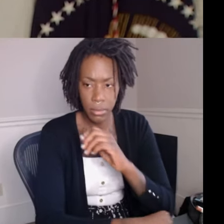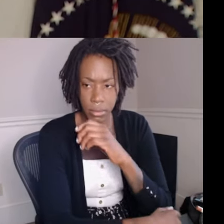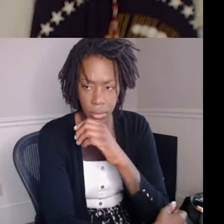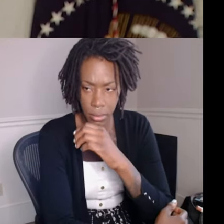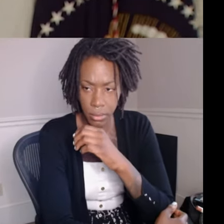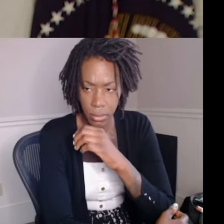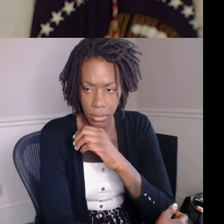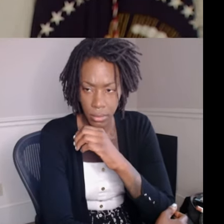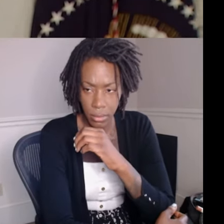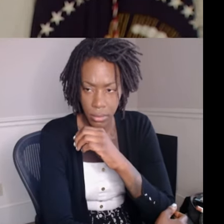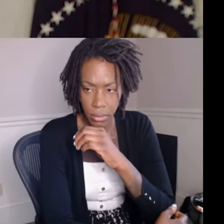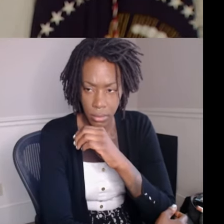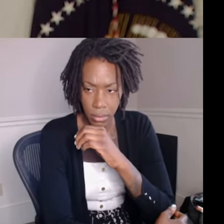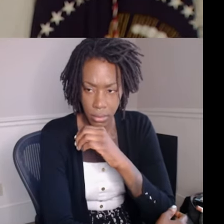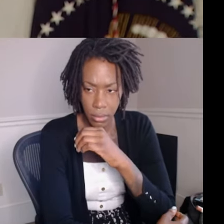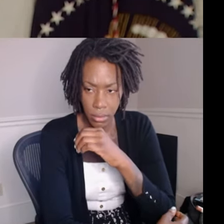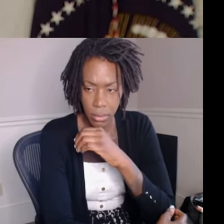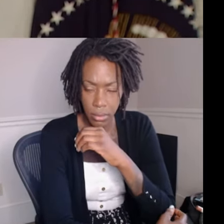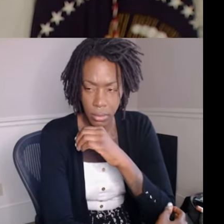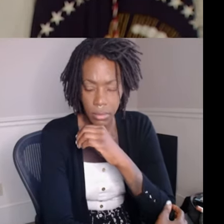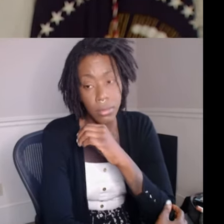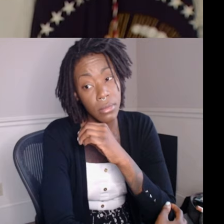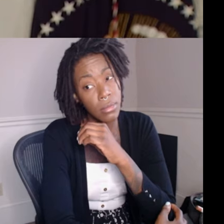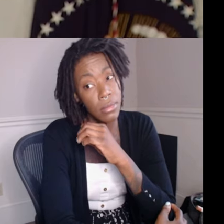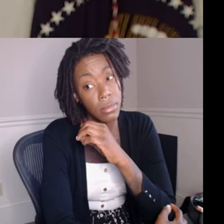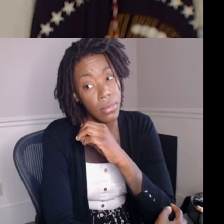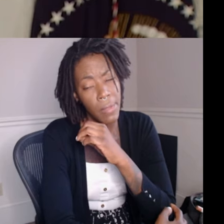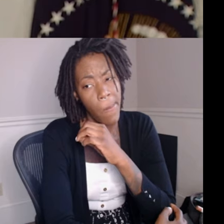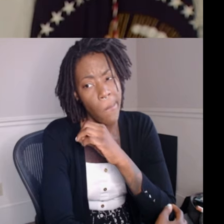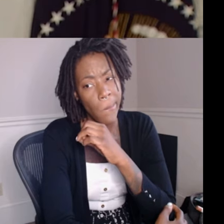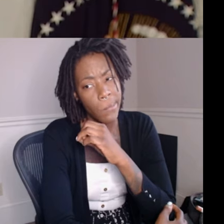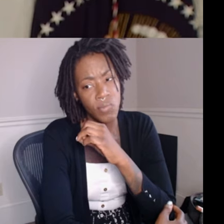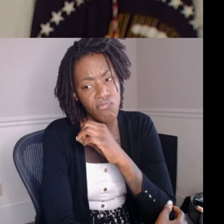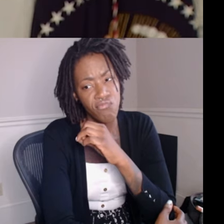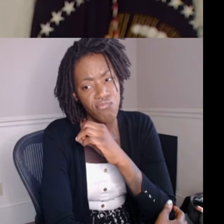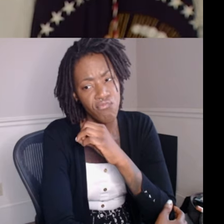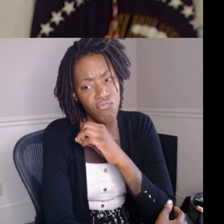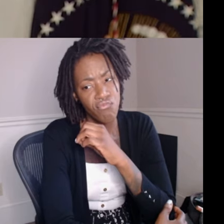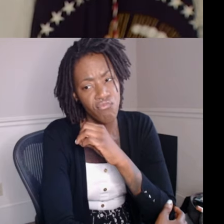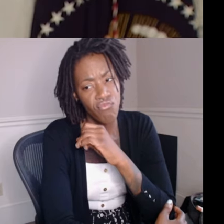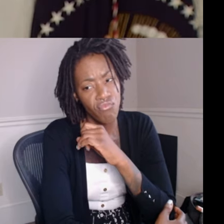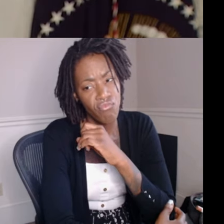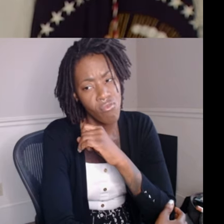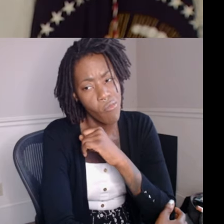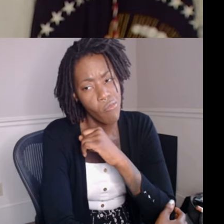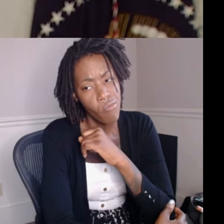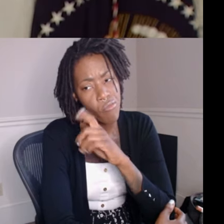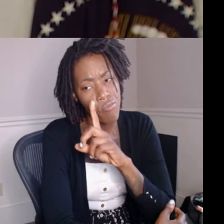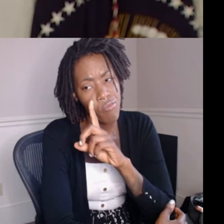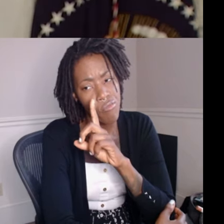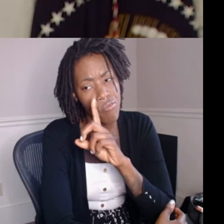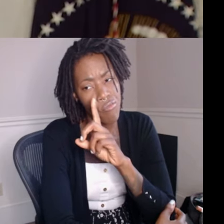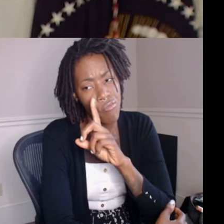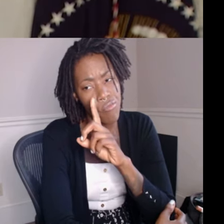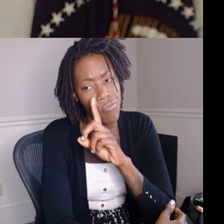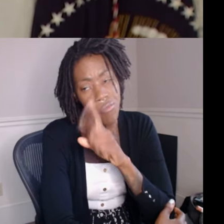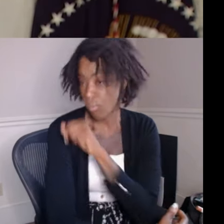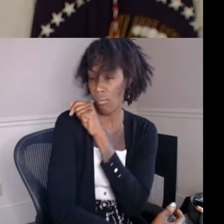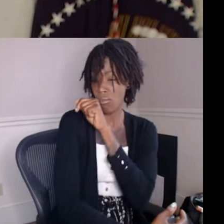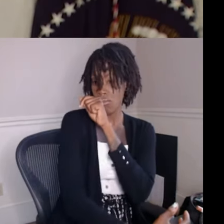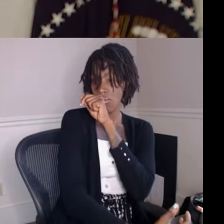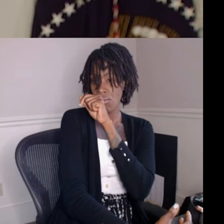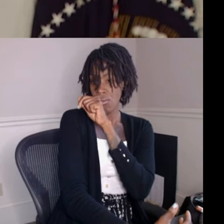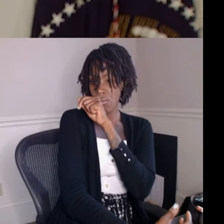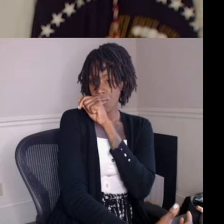of Labor is developing an emergency rule to require all employers with 100 or more